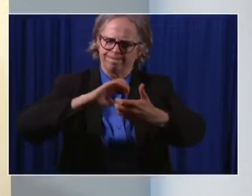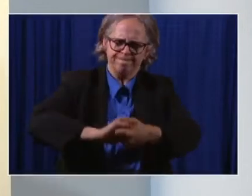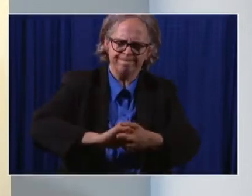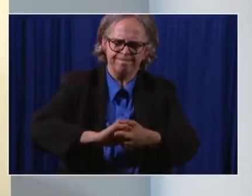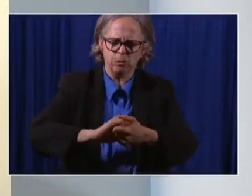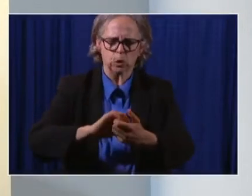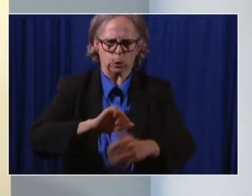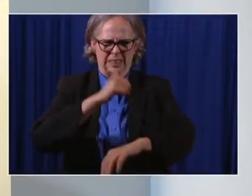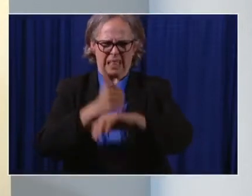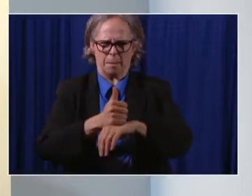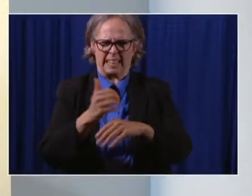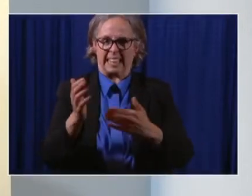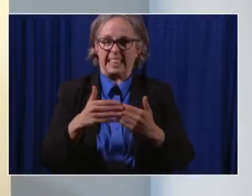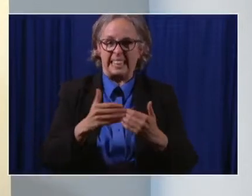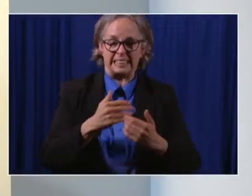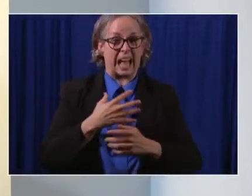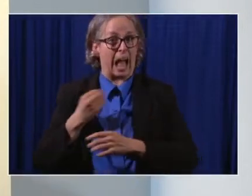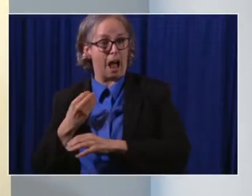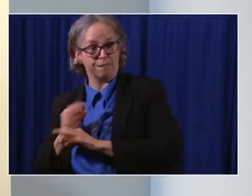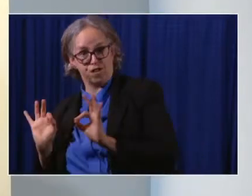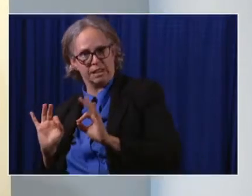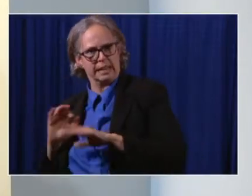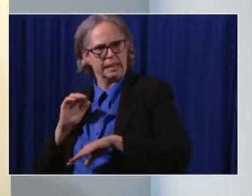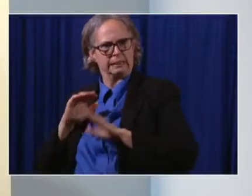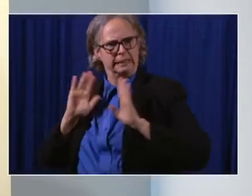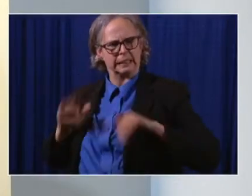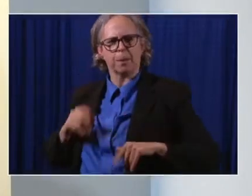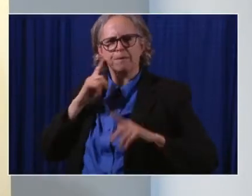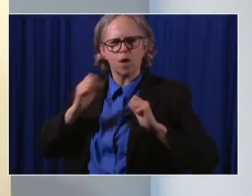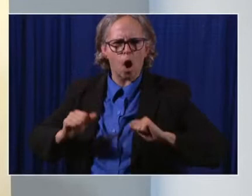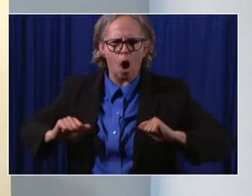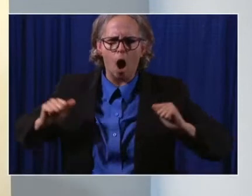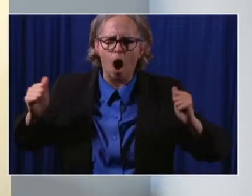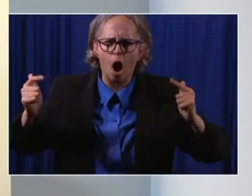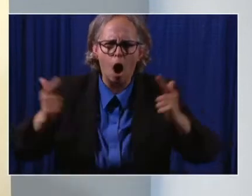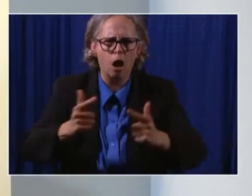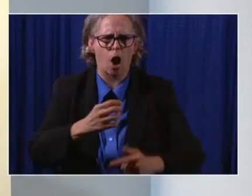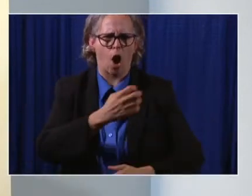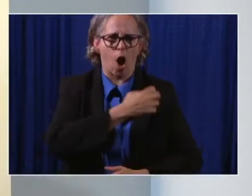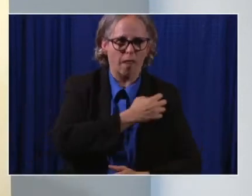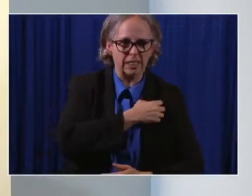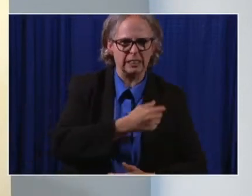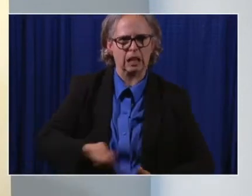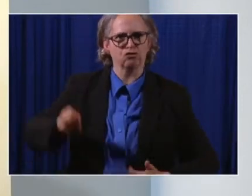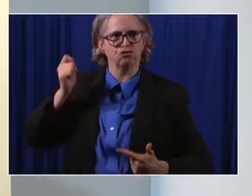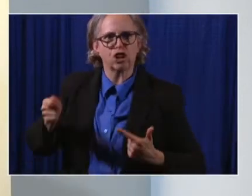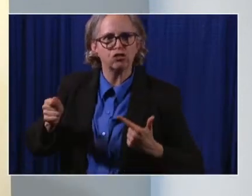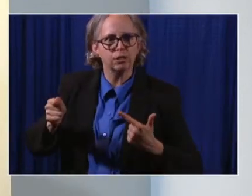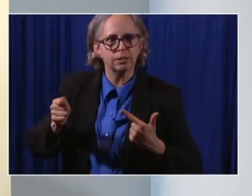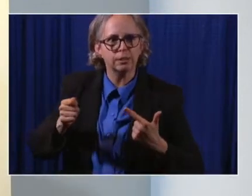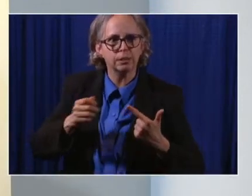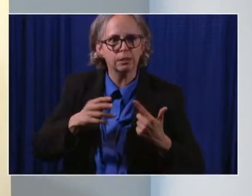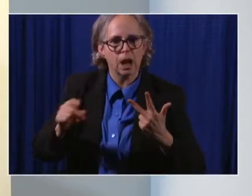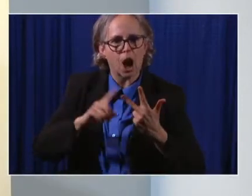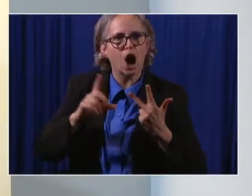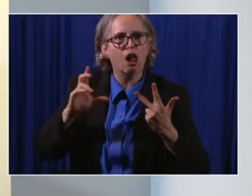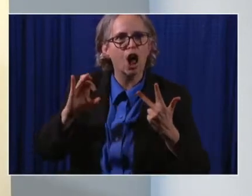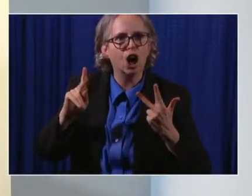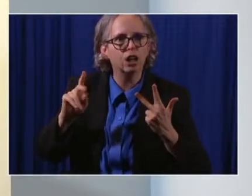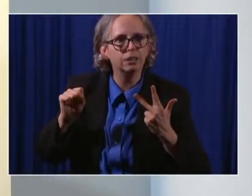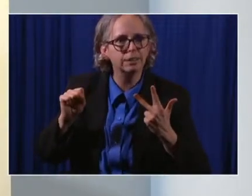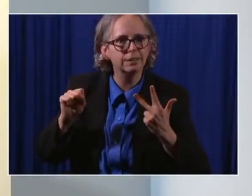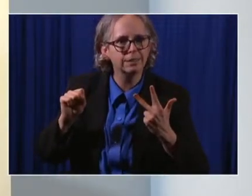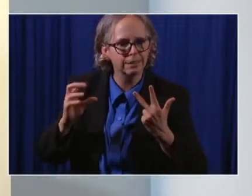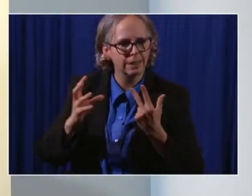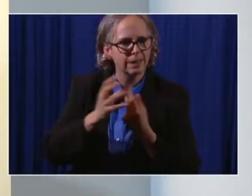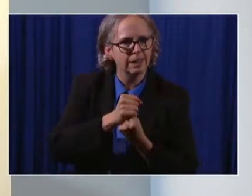for all of law enforcement, judges and clerks. The award phase of the project is done, and we're beginning